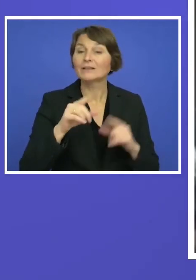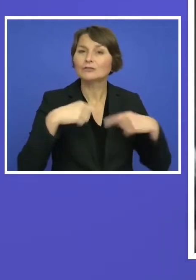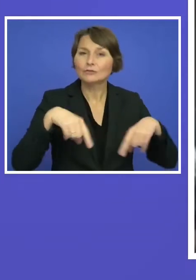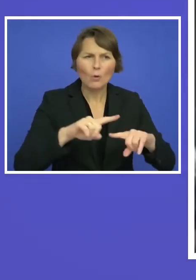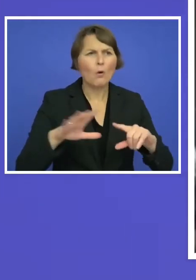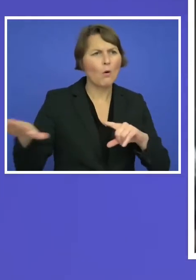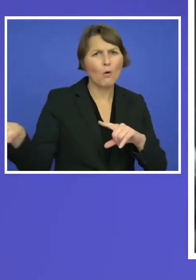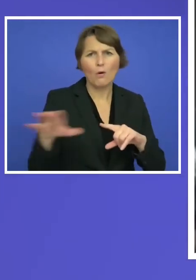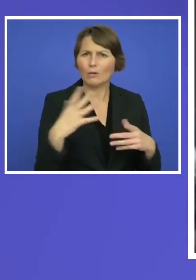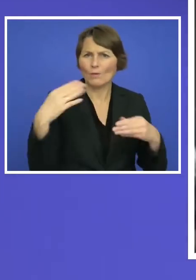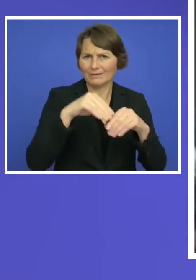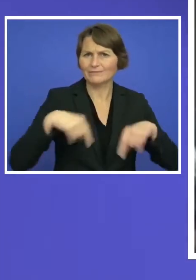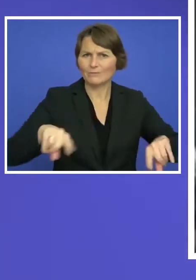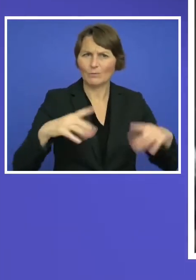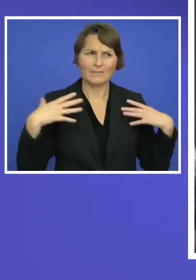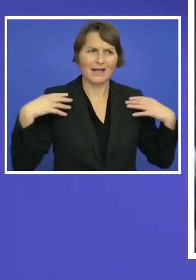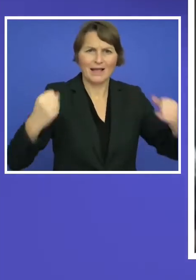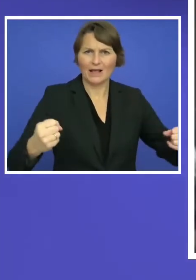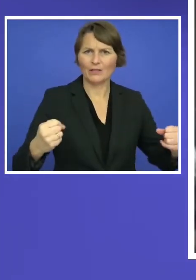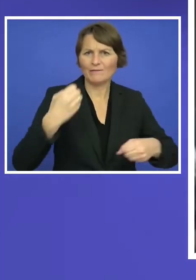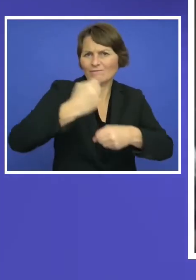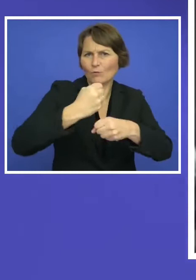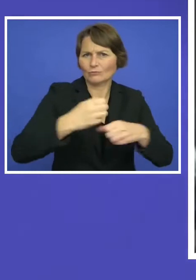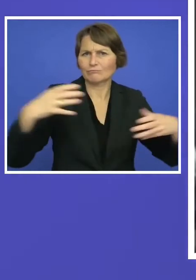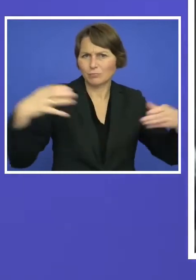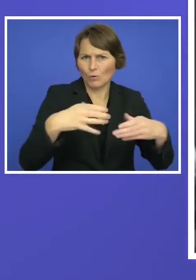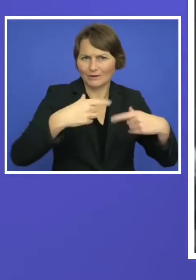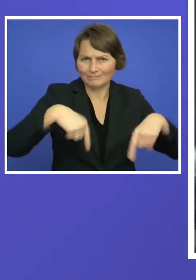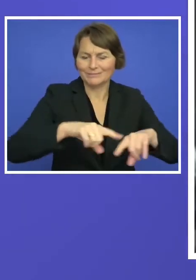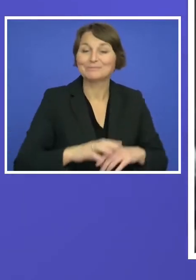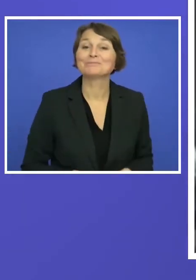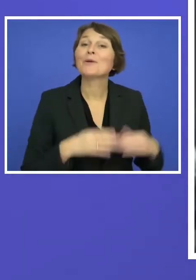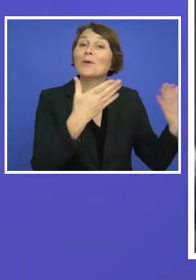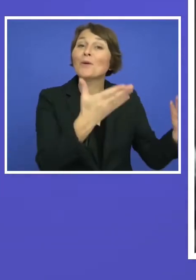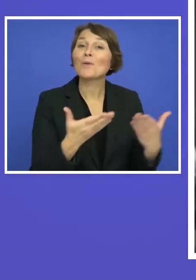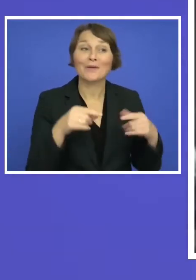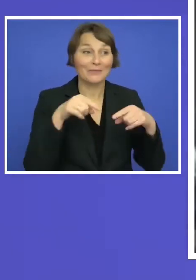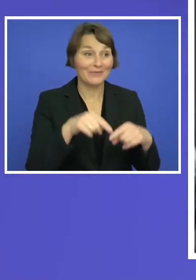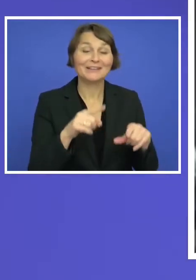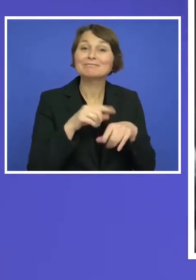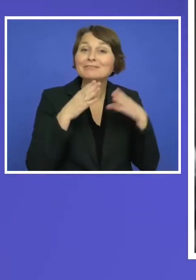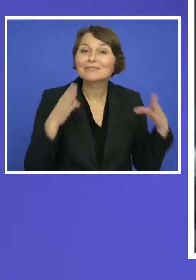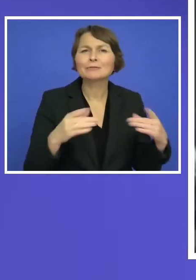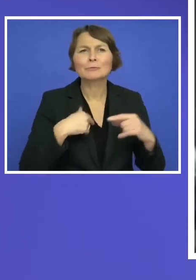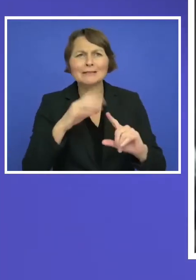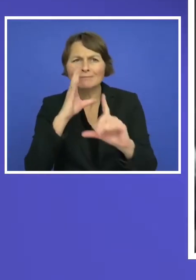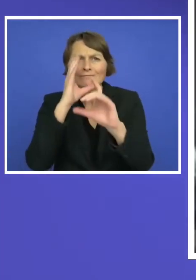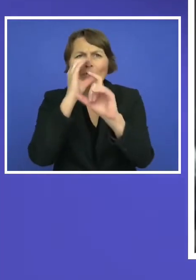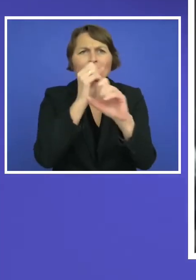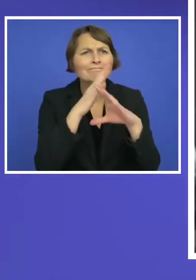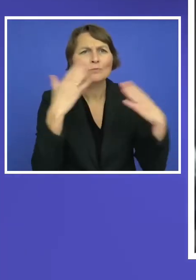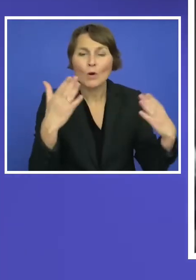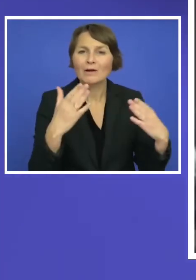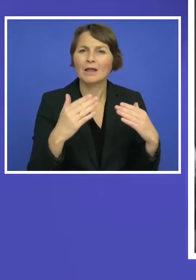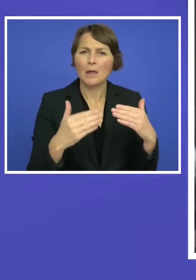Network. On that note, I'd like to again welcome you to today's session where we really focus on building back better through gender equitable leadership in